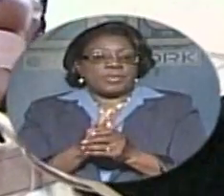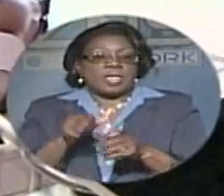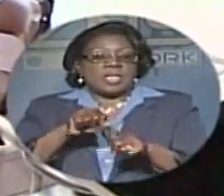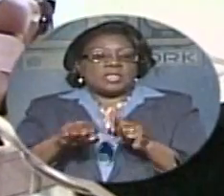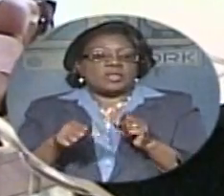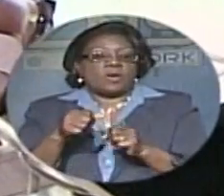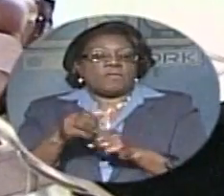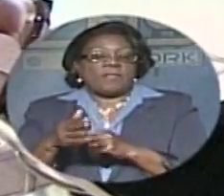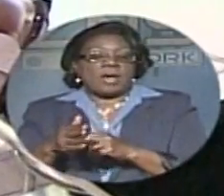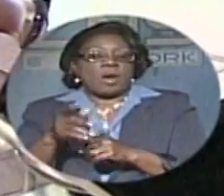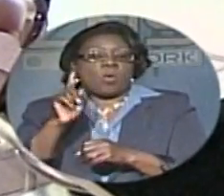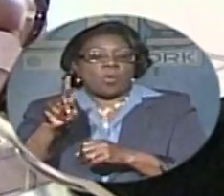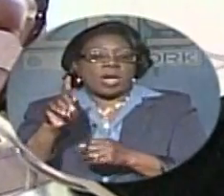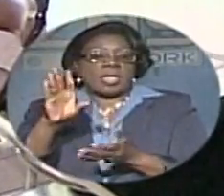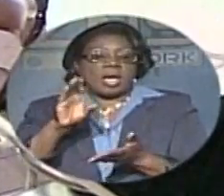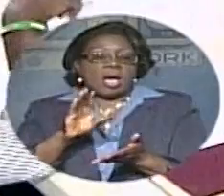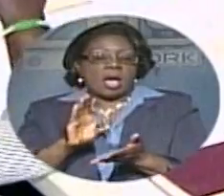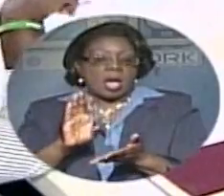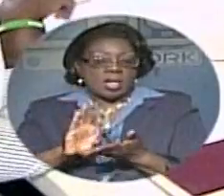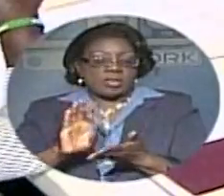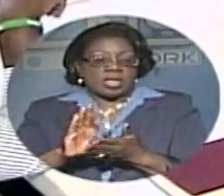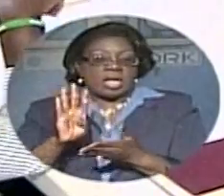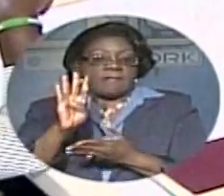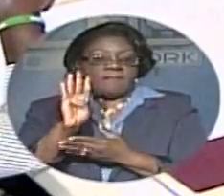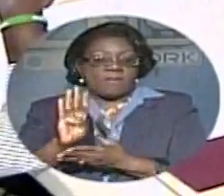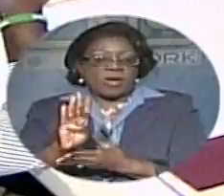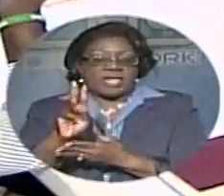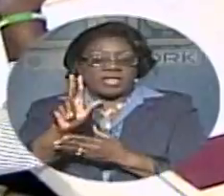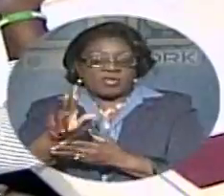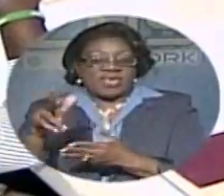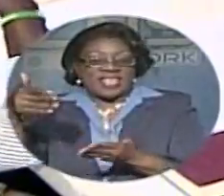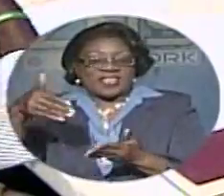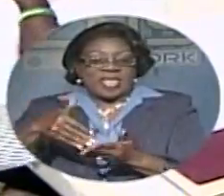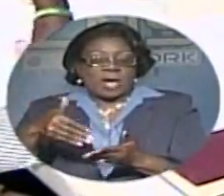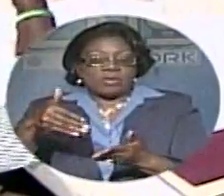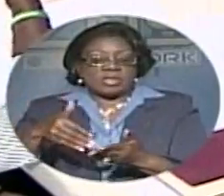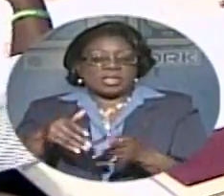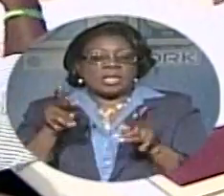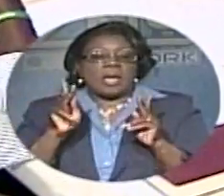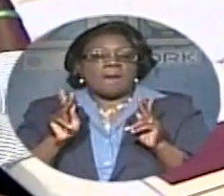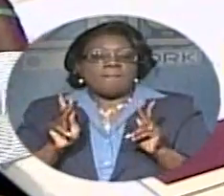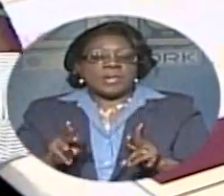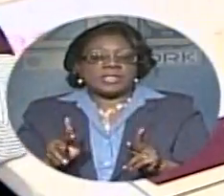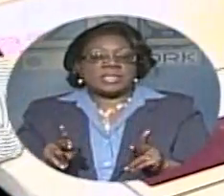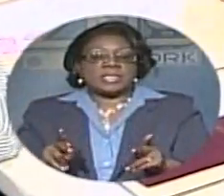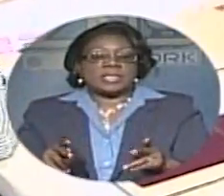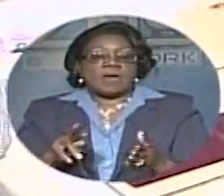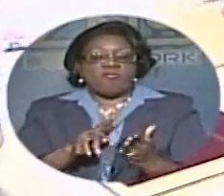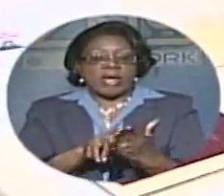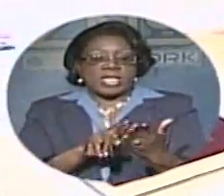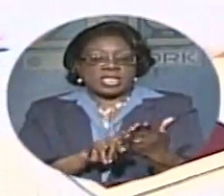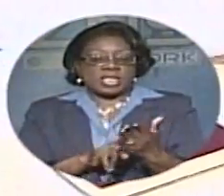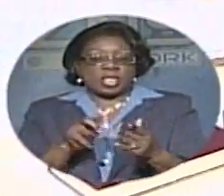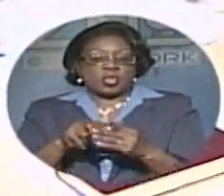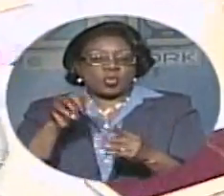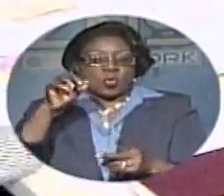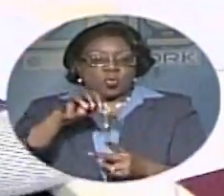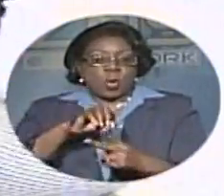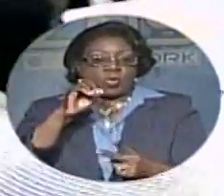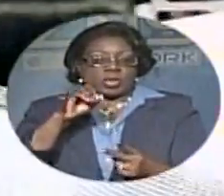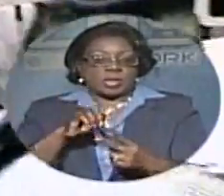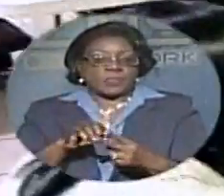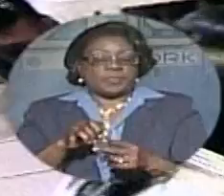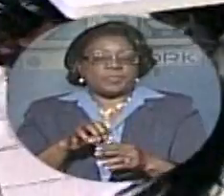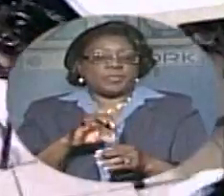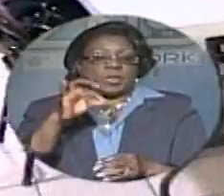far, 143,000 residents have registered to vote. And whenever the election date is announced, the Prime Minister will make sure that